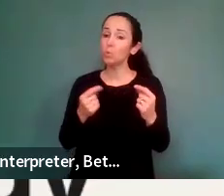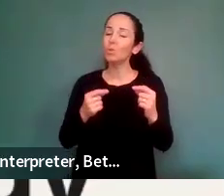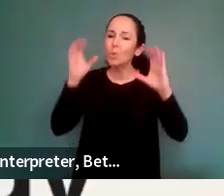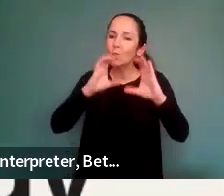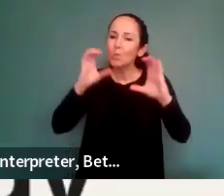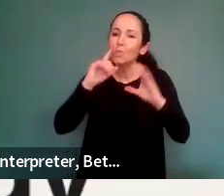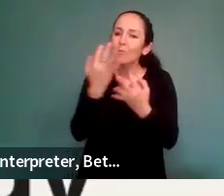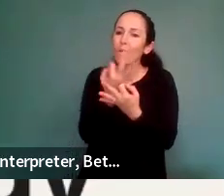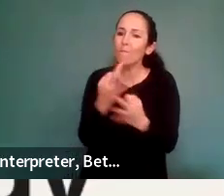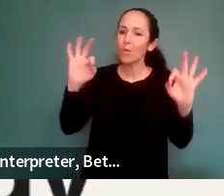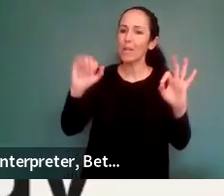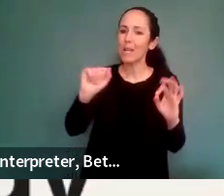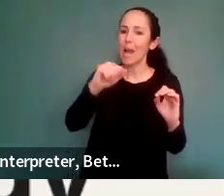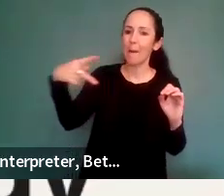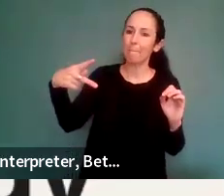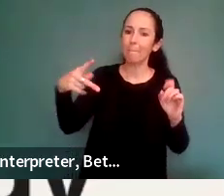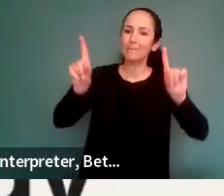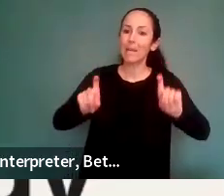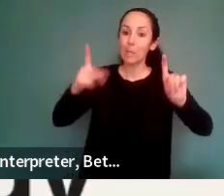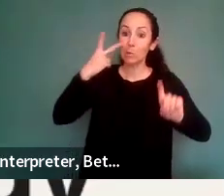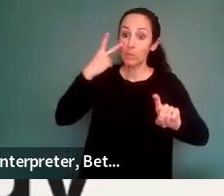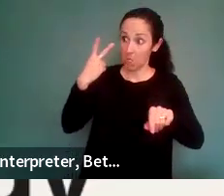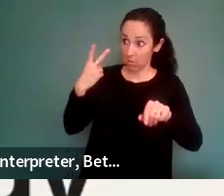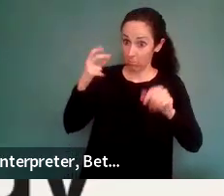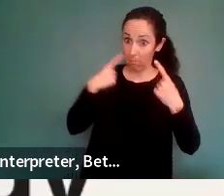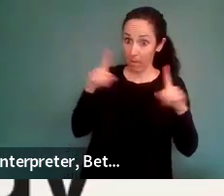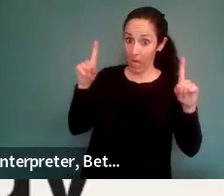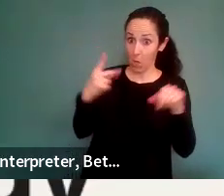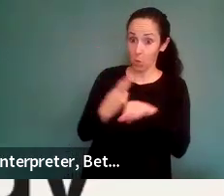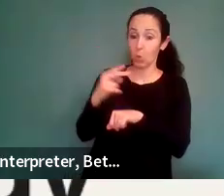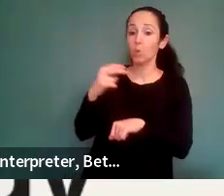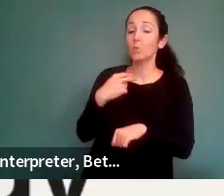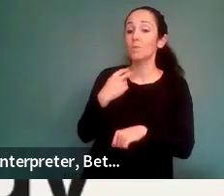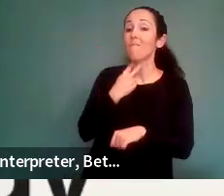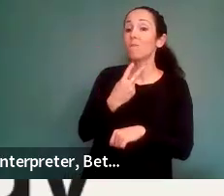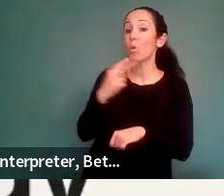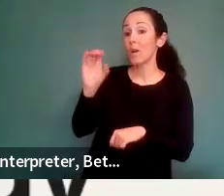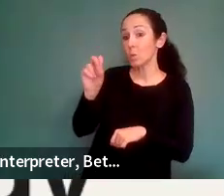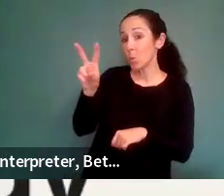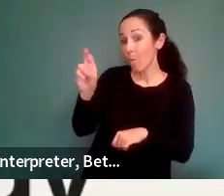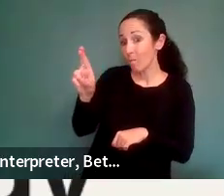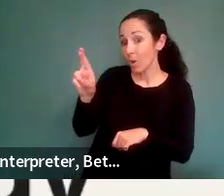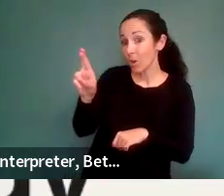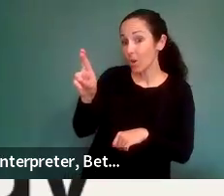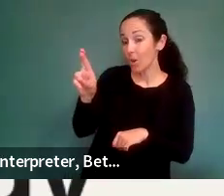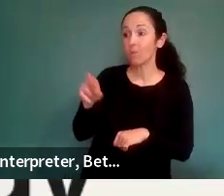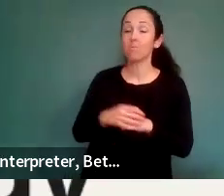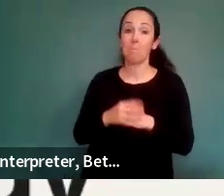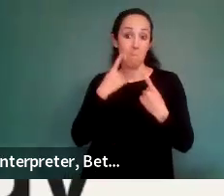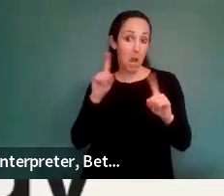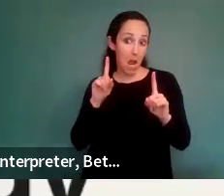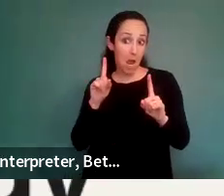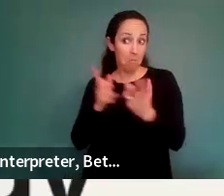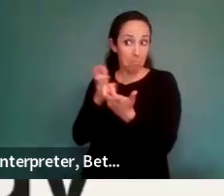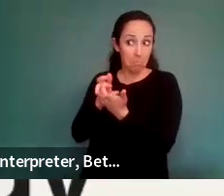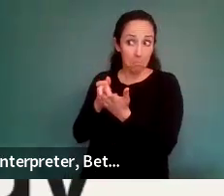work with VoiceOver, see if they work with, when I'm on a PC, with JAWS, and make sure that they're